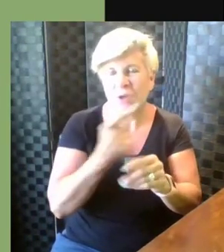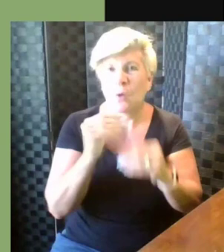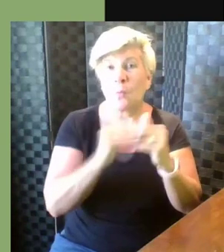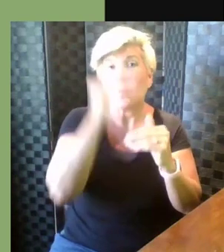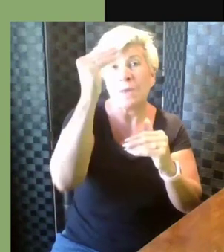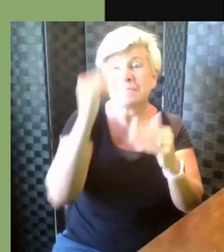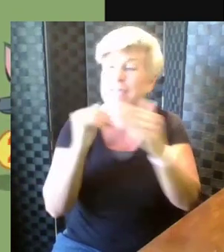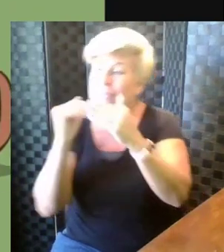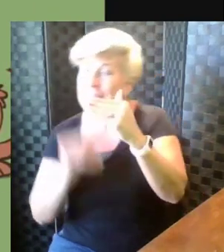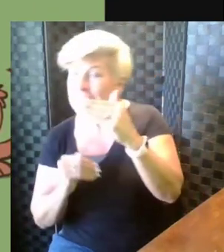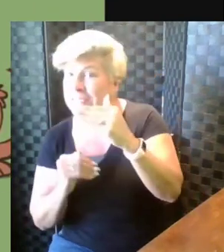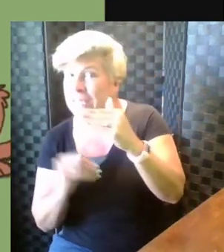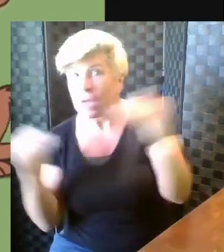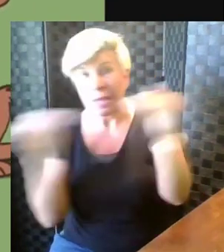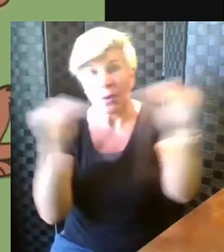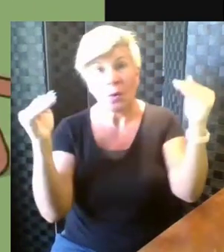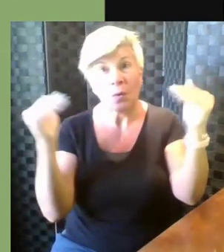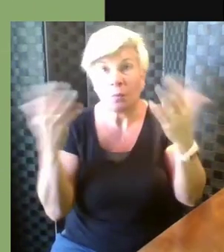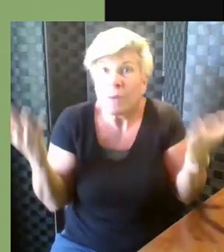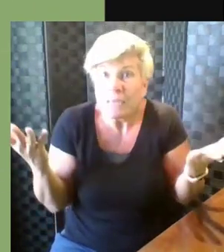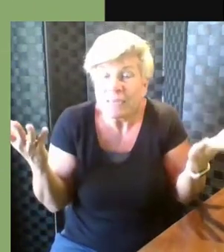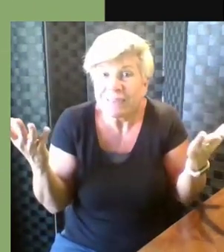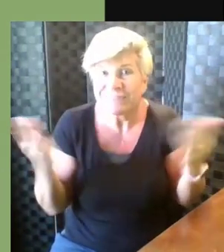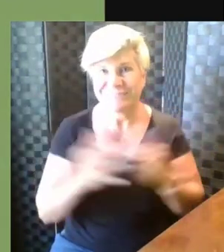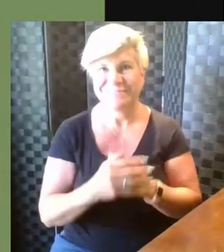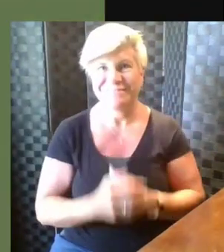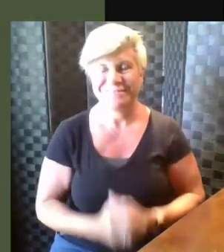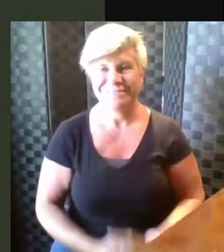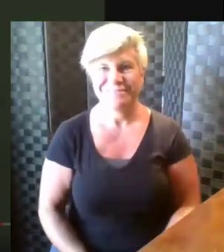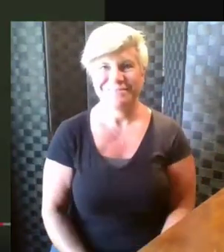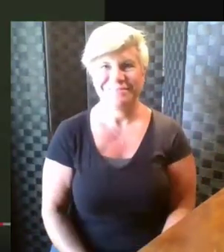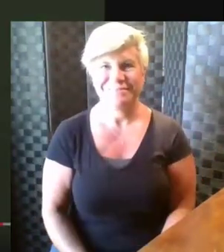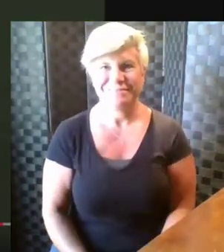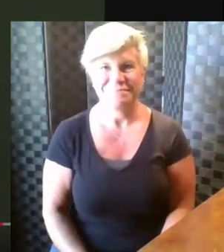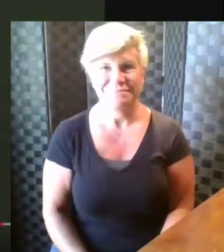Greater than, less than, or equal to.